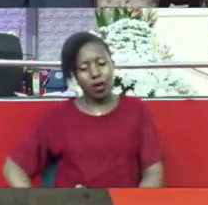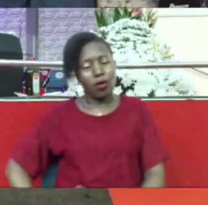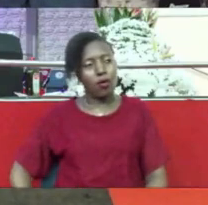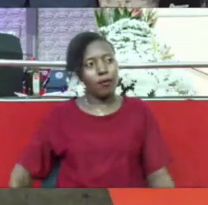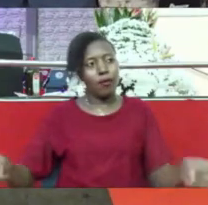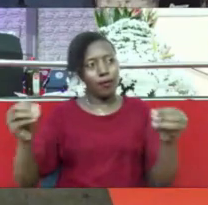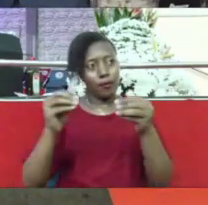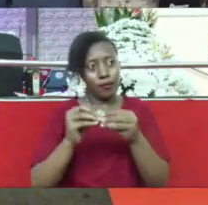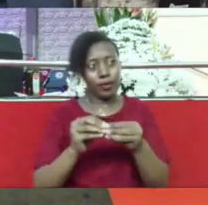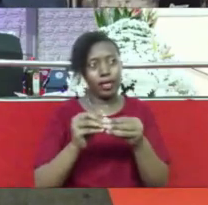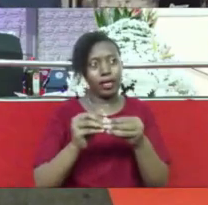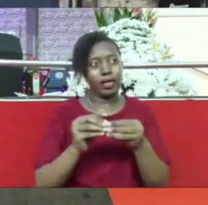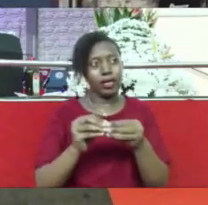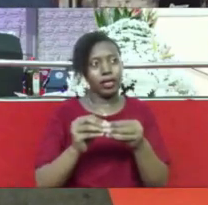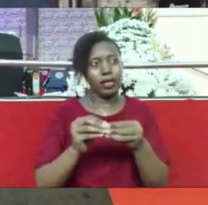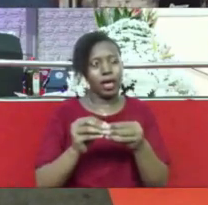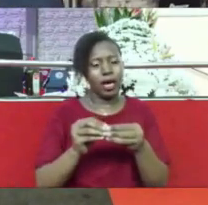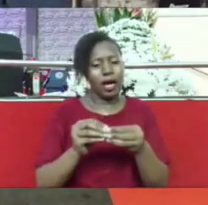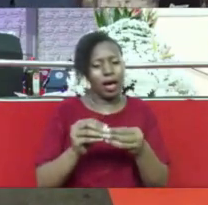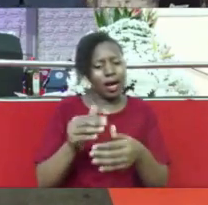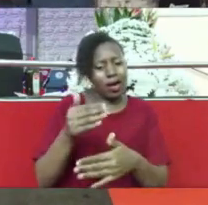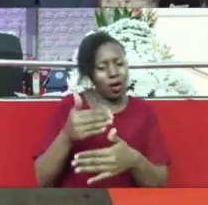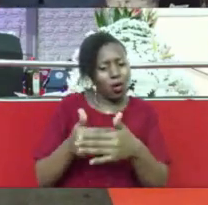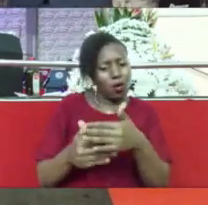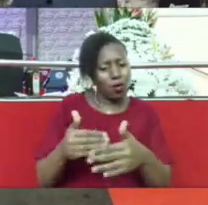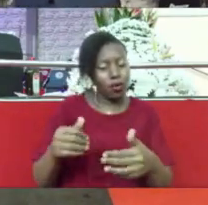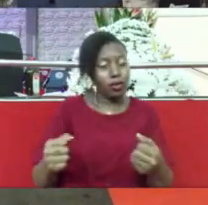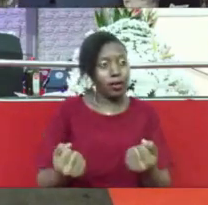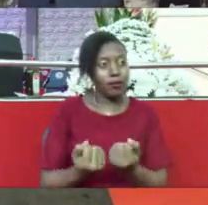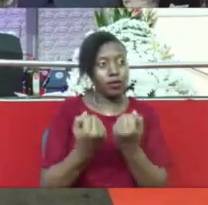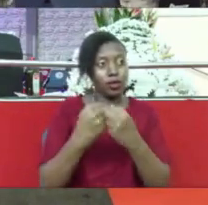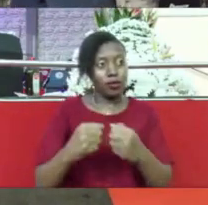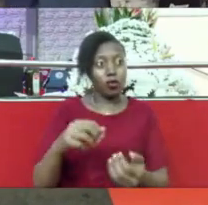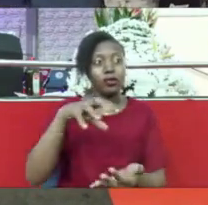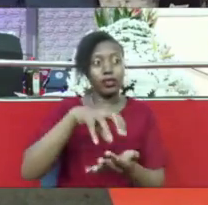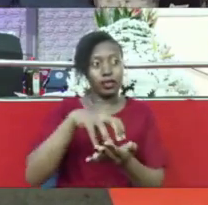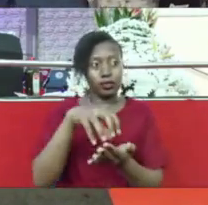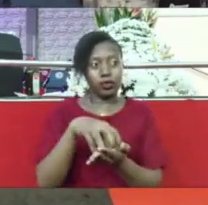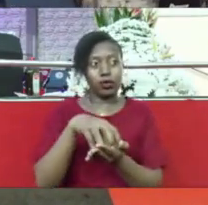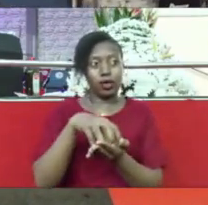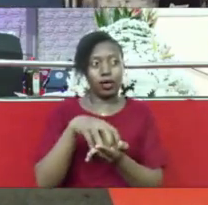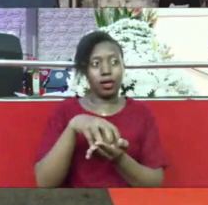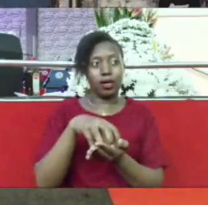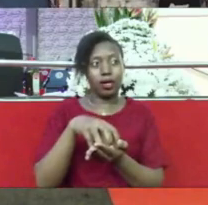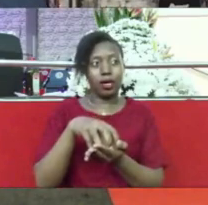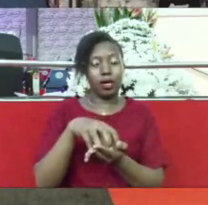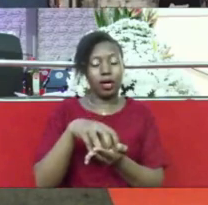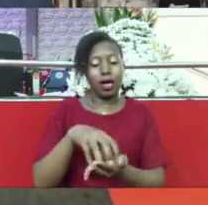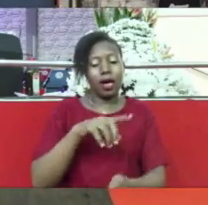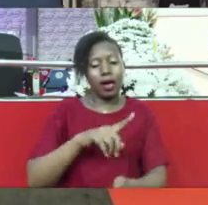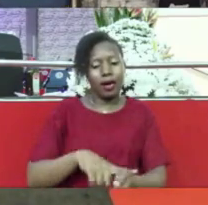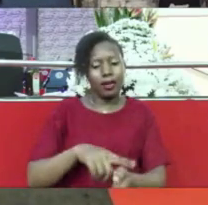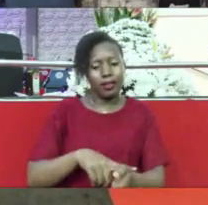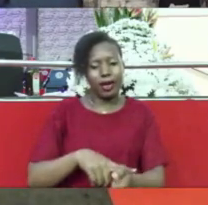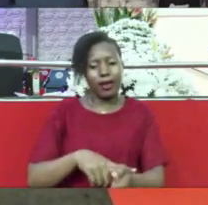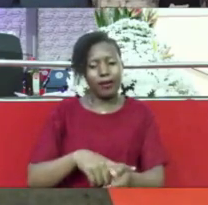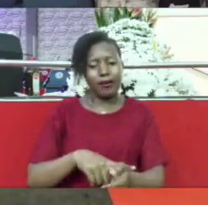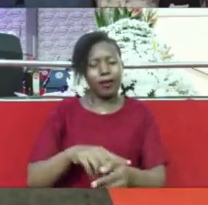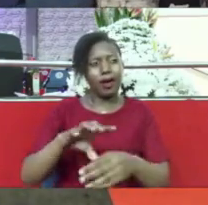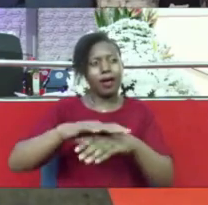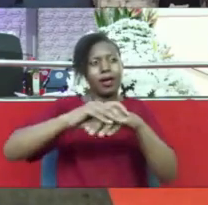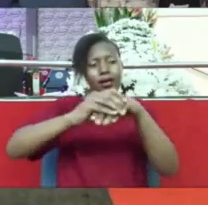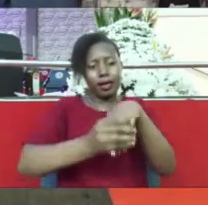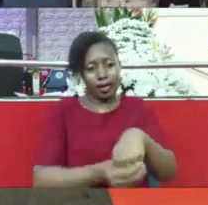an almost impossible situation. Kuna wakati Yakobo alikutana na hali ngumu sana. When he wrestled with God all